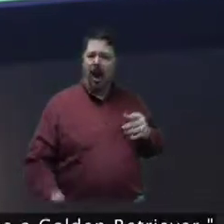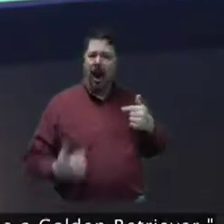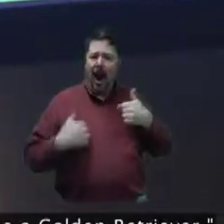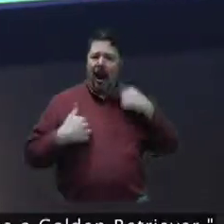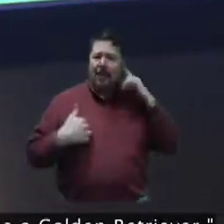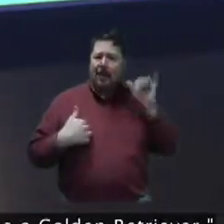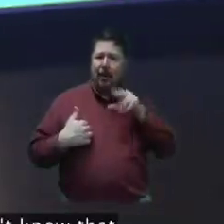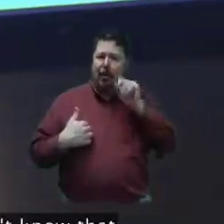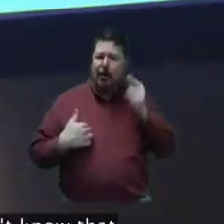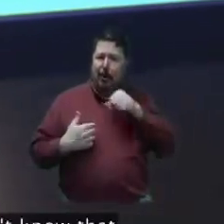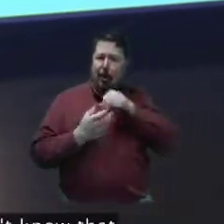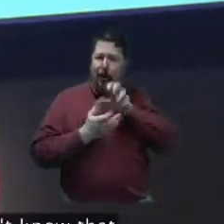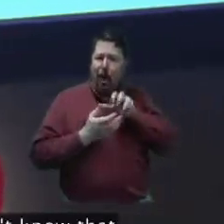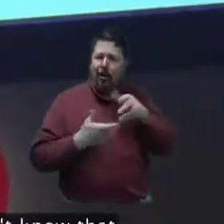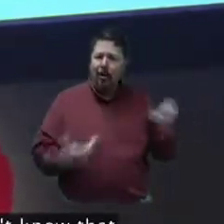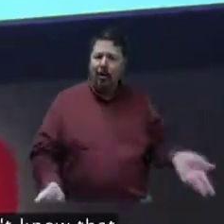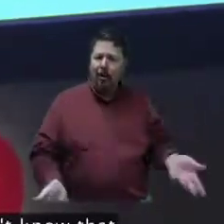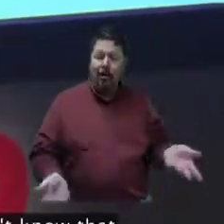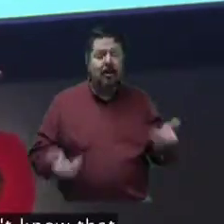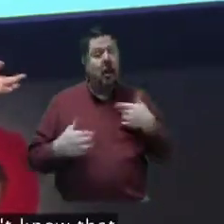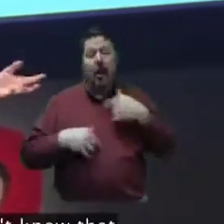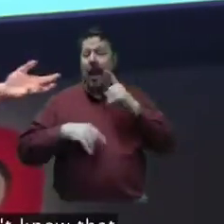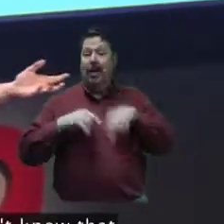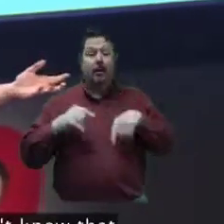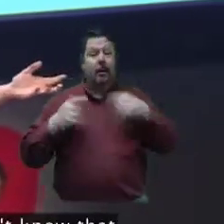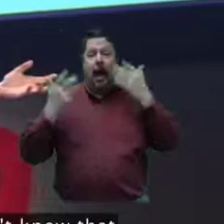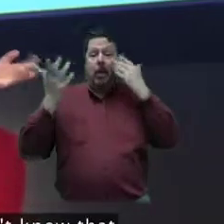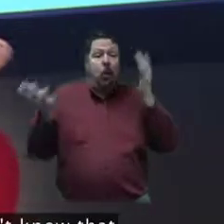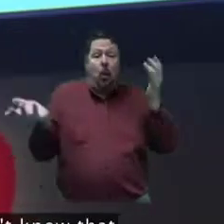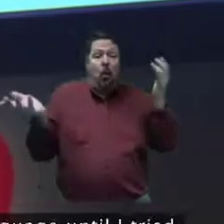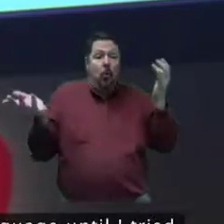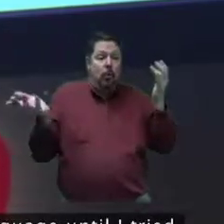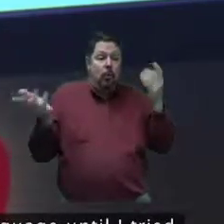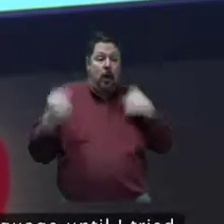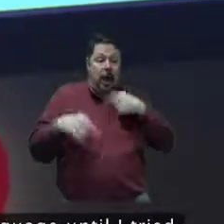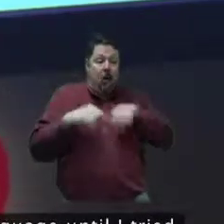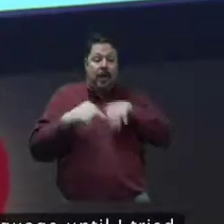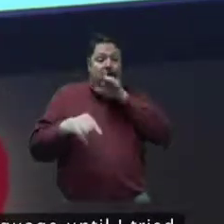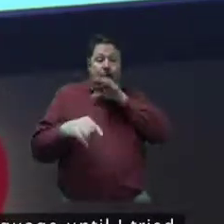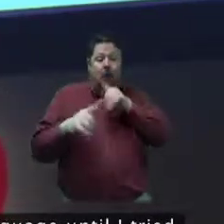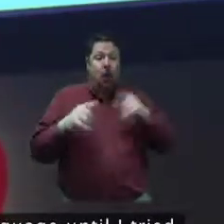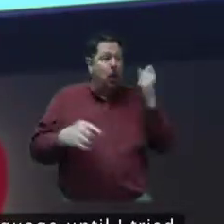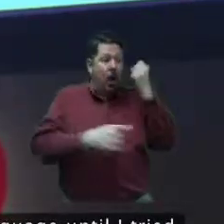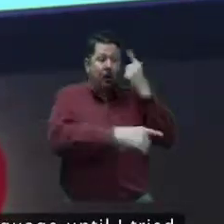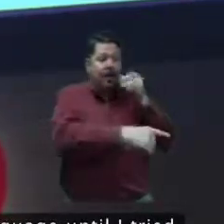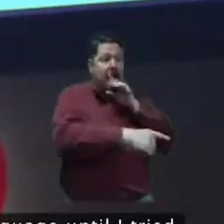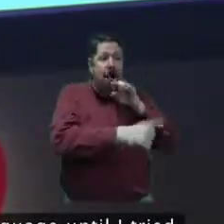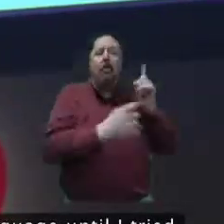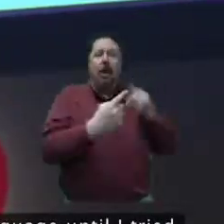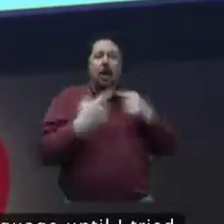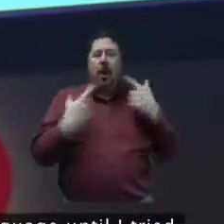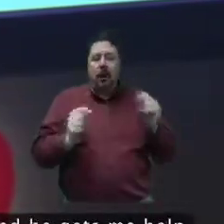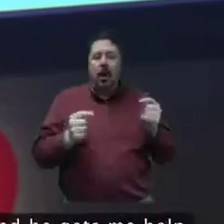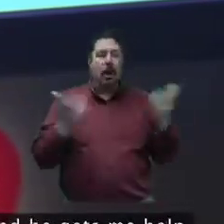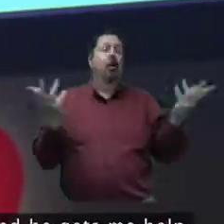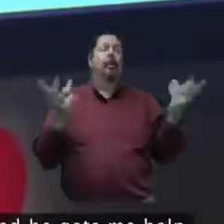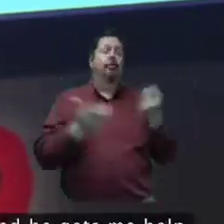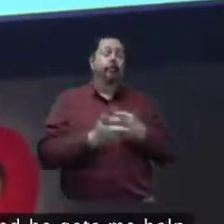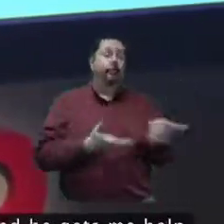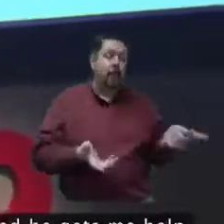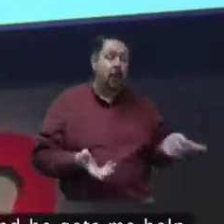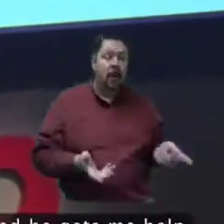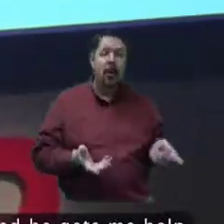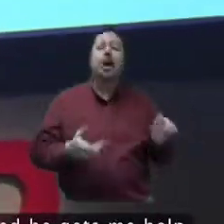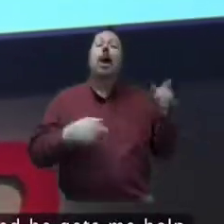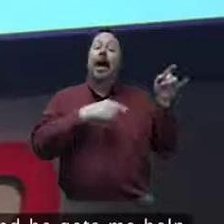gosh, I sound like a golden retriever. So I didn't know that I couldn't speak or understand language until I tried. So